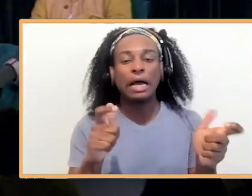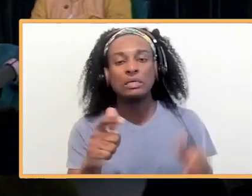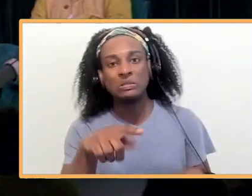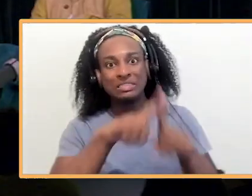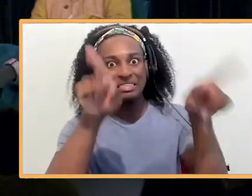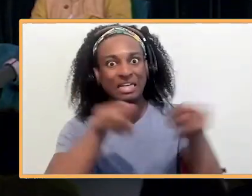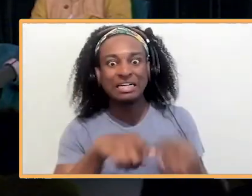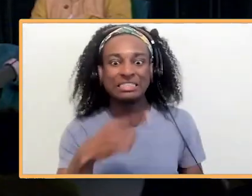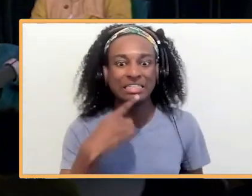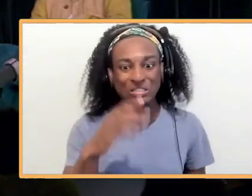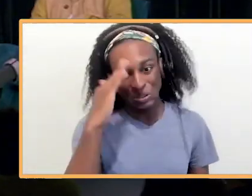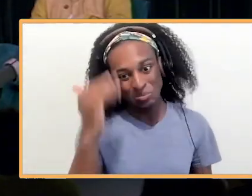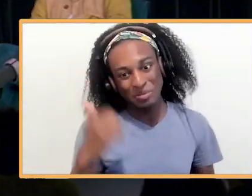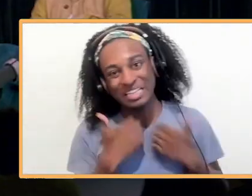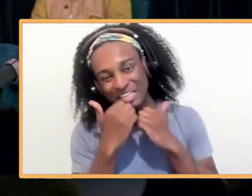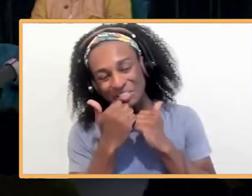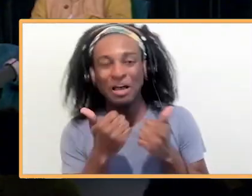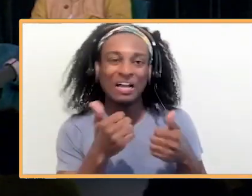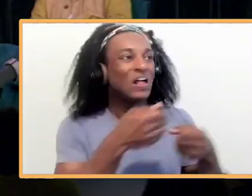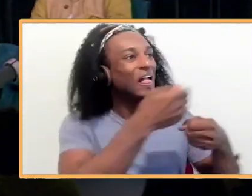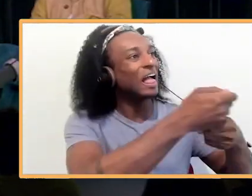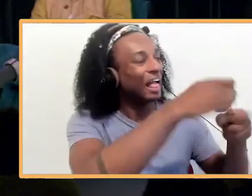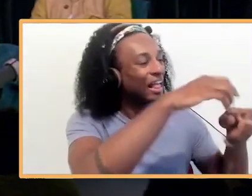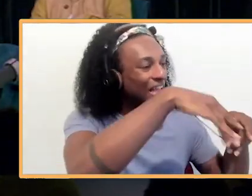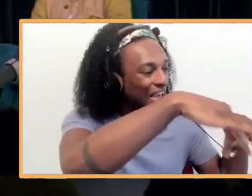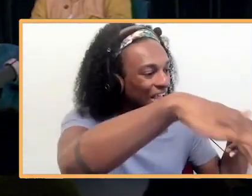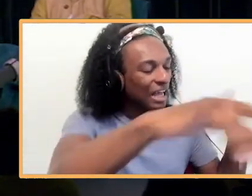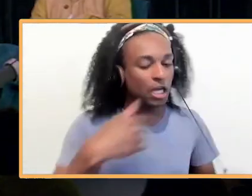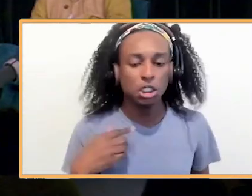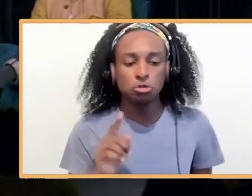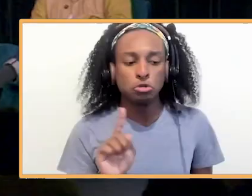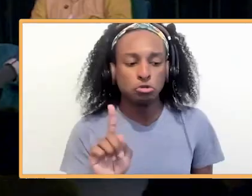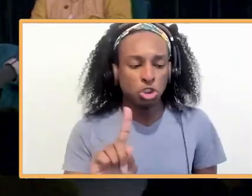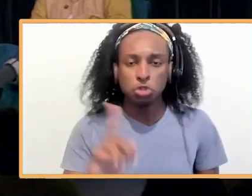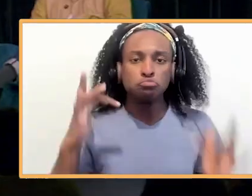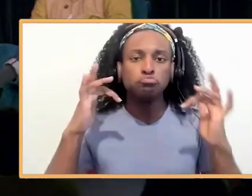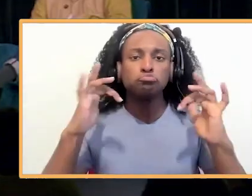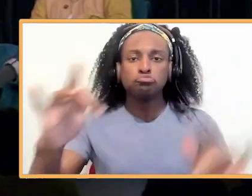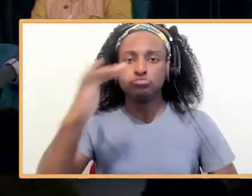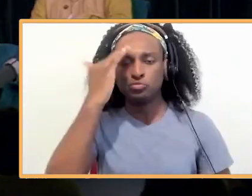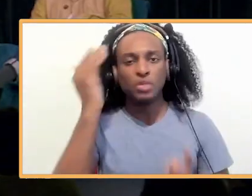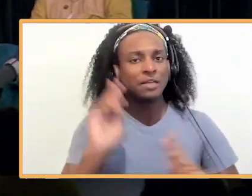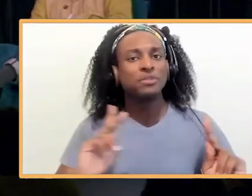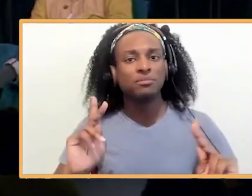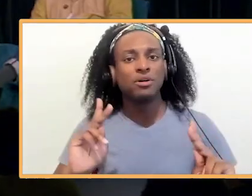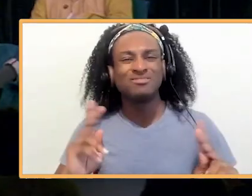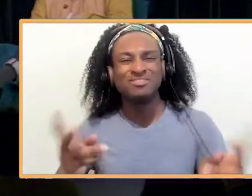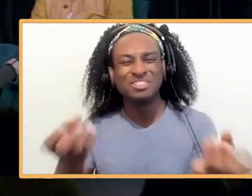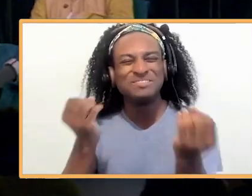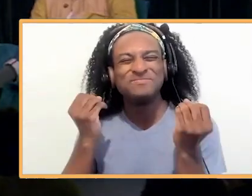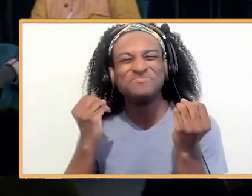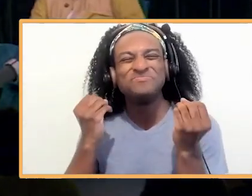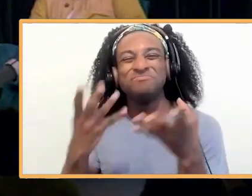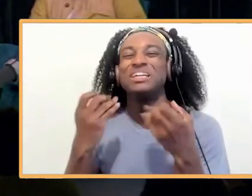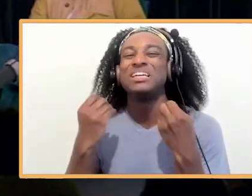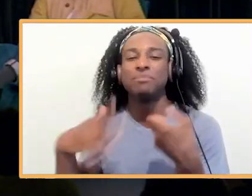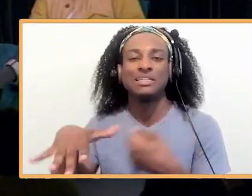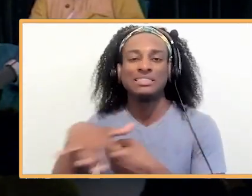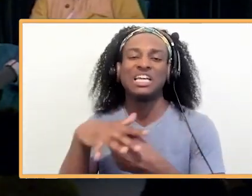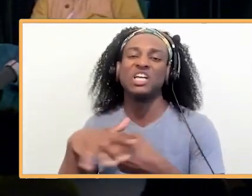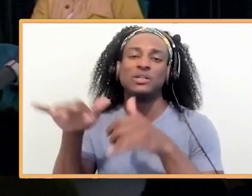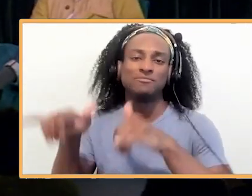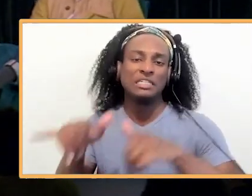many, many, many, many, many neighborhoods like that here in Seattle. So for me, if I was to ask myself that question, and I